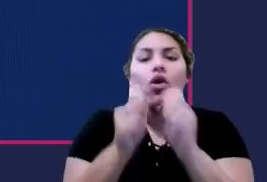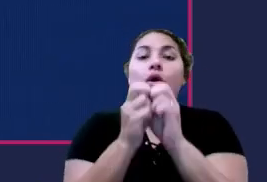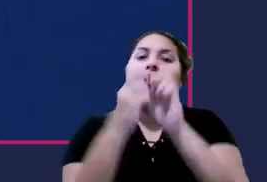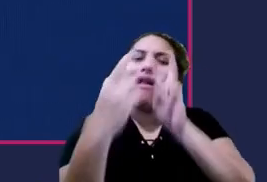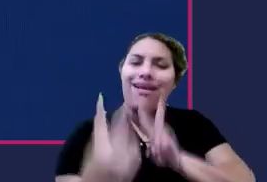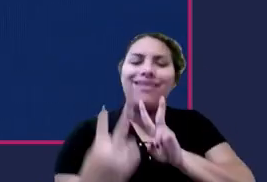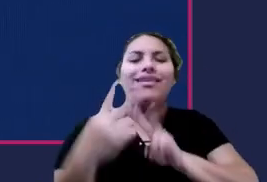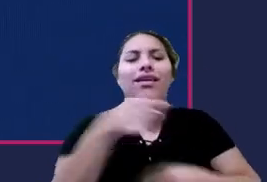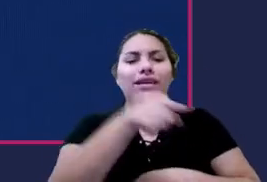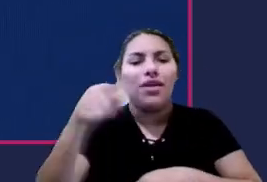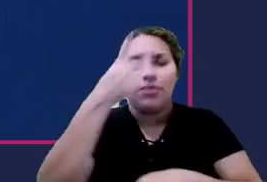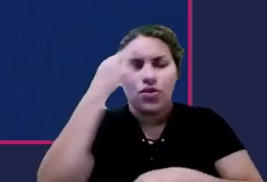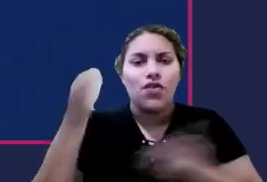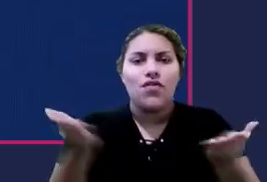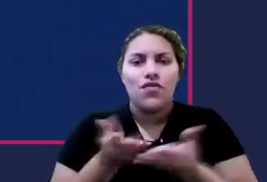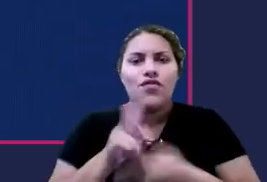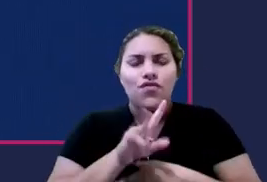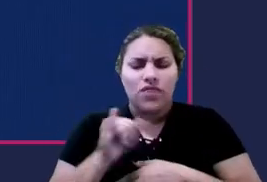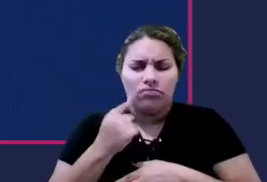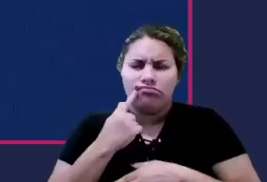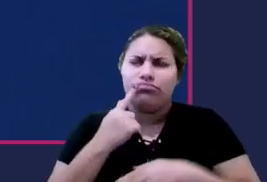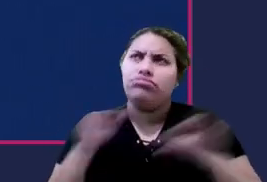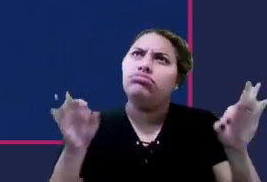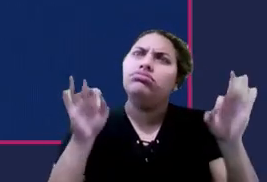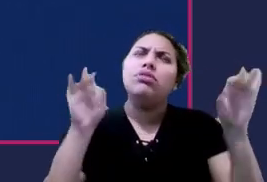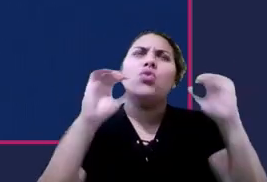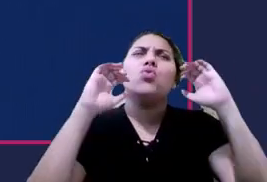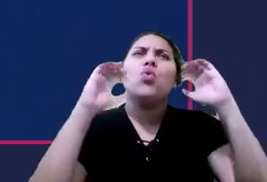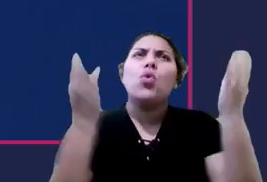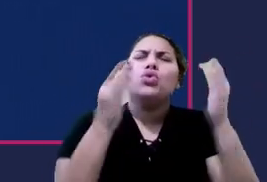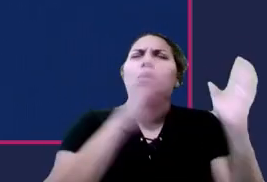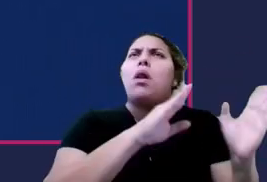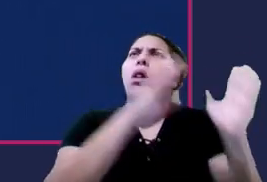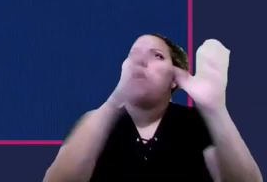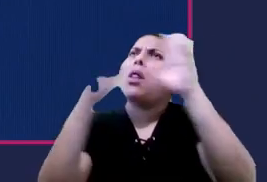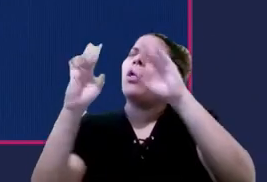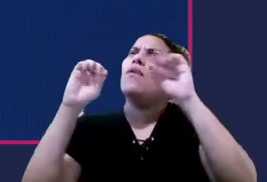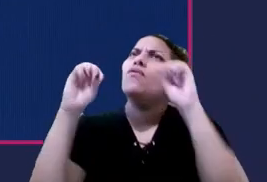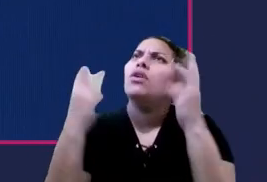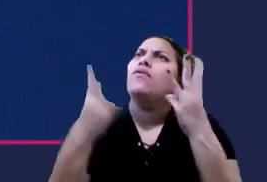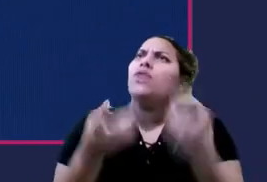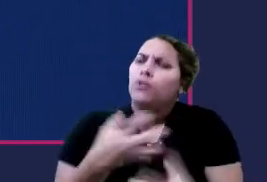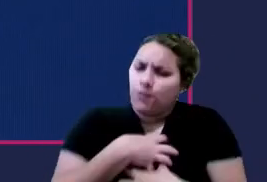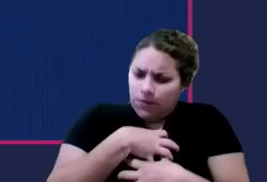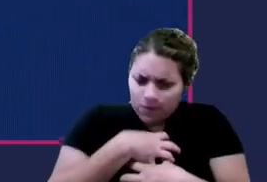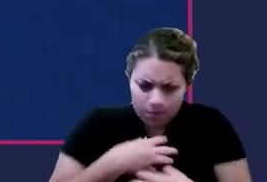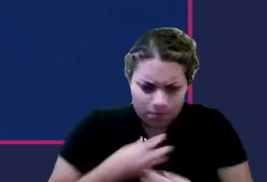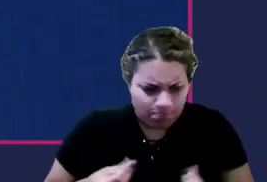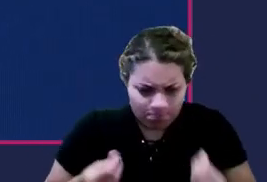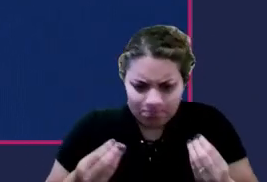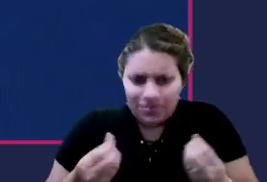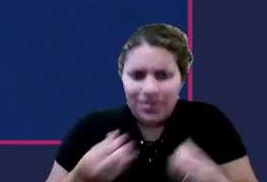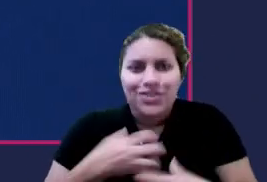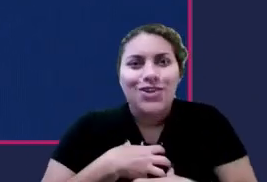of you who are with us online, you can, you're gonna feel